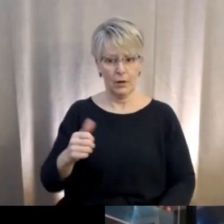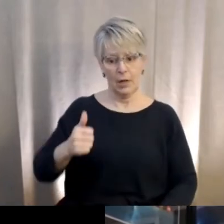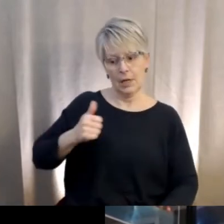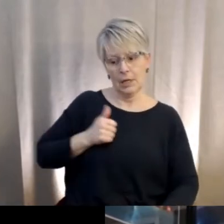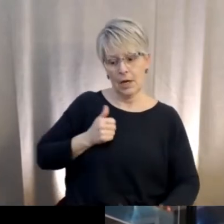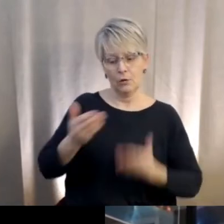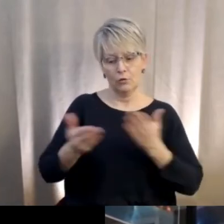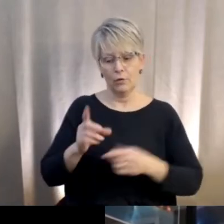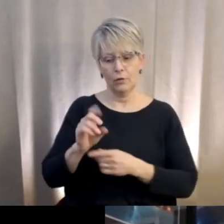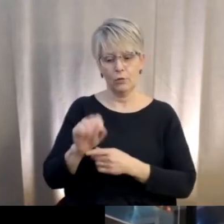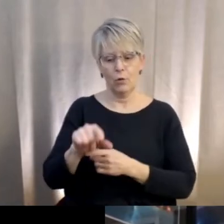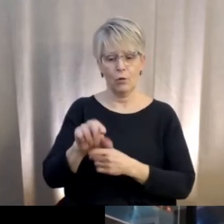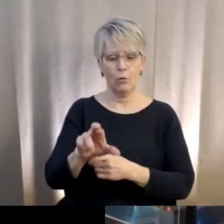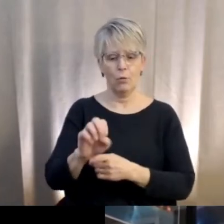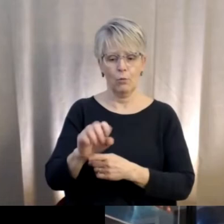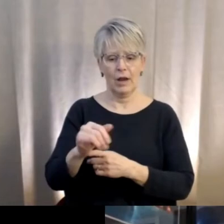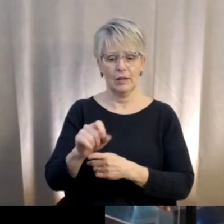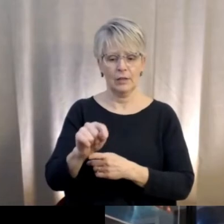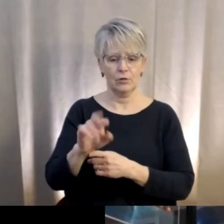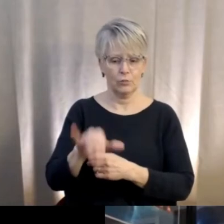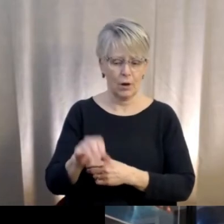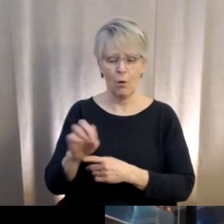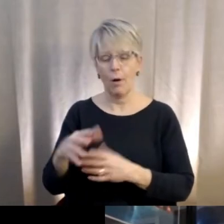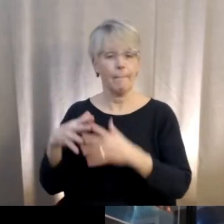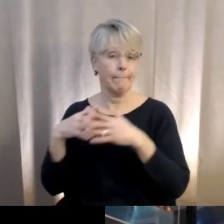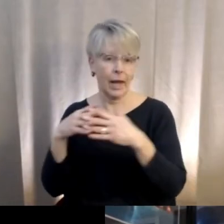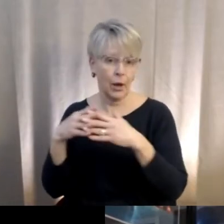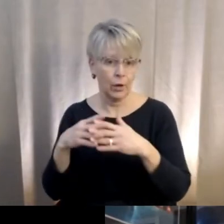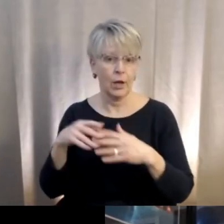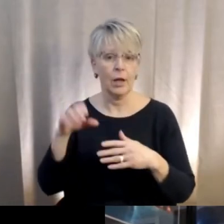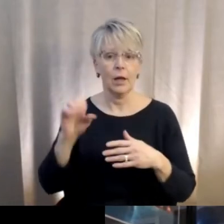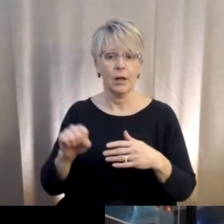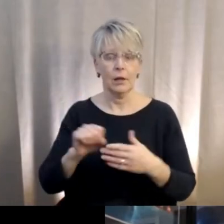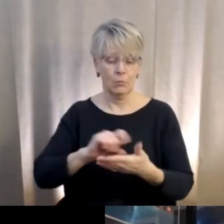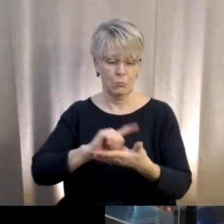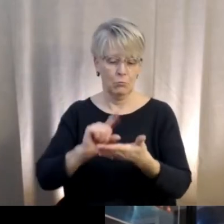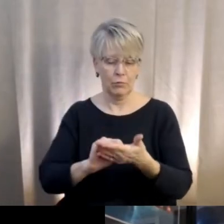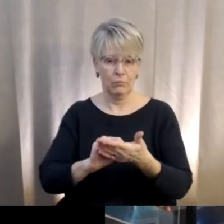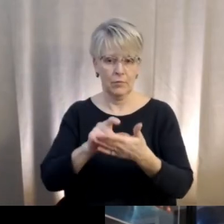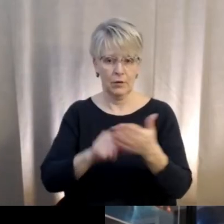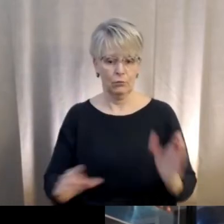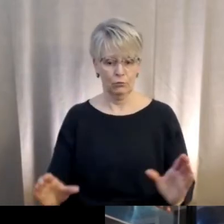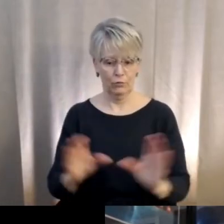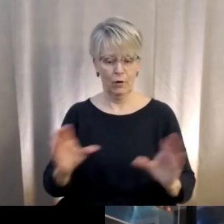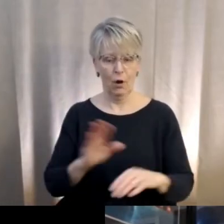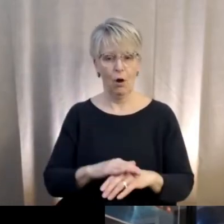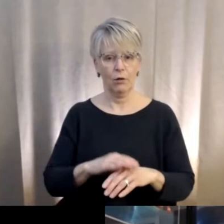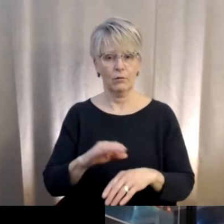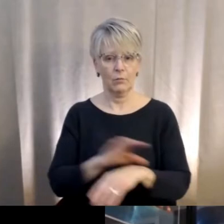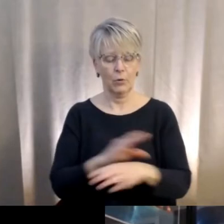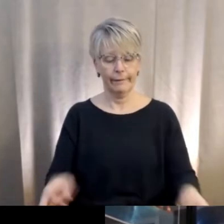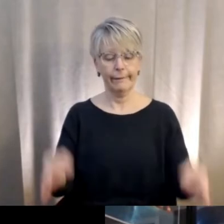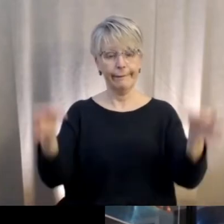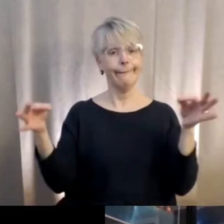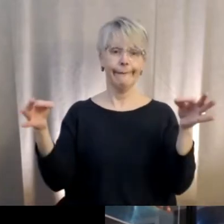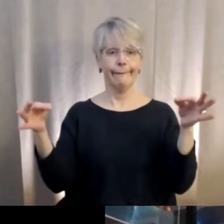dog registry or something, or American or whatever, and you can literally print off a certification on your computer, but it's not valid. And